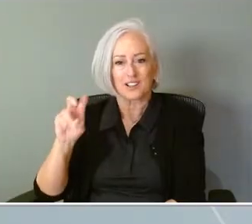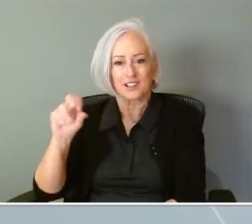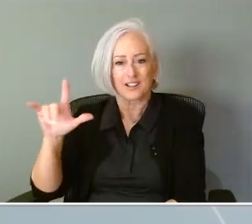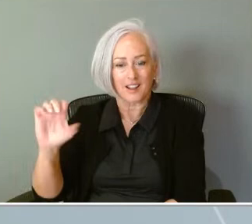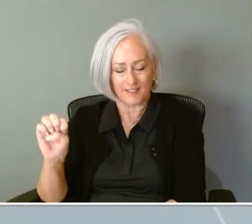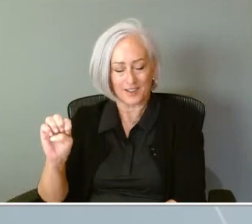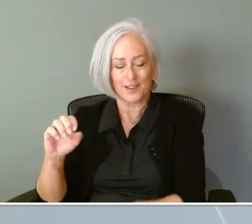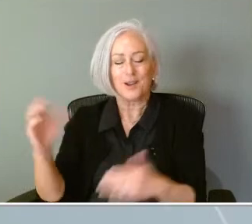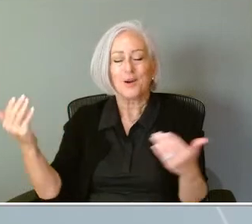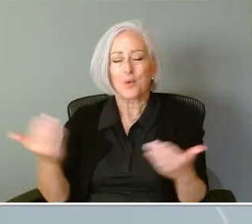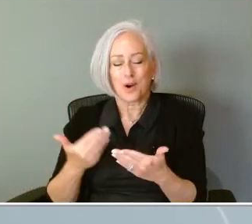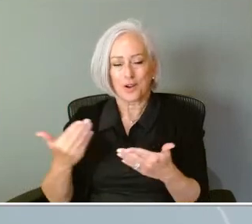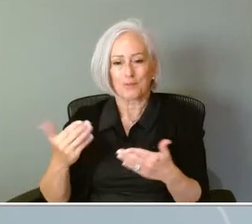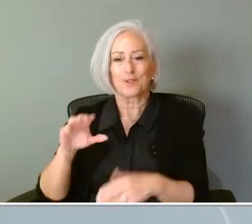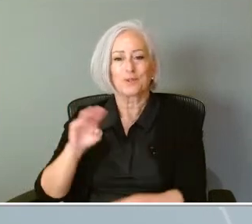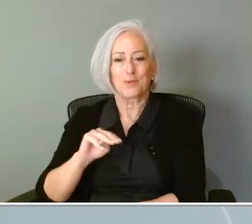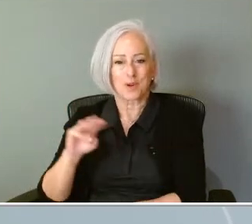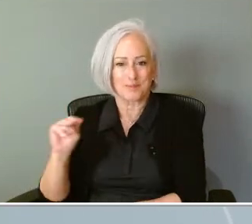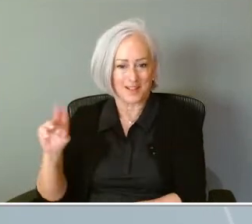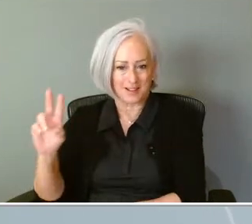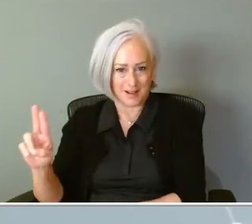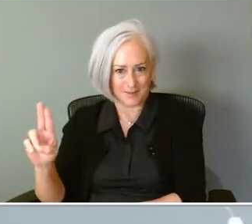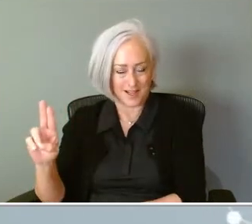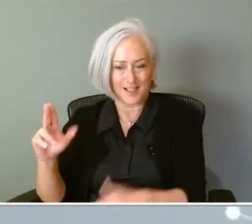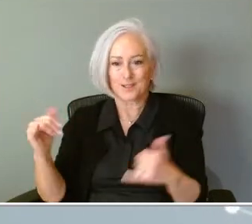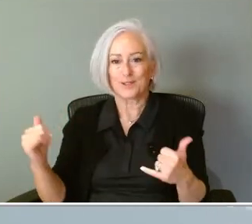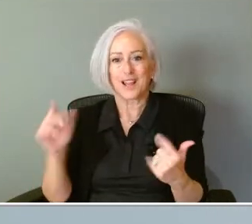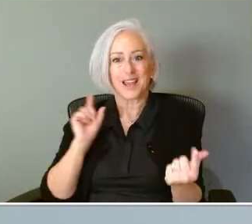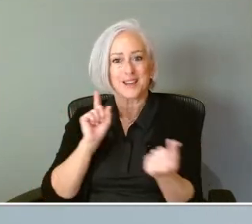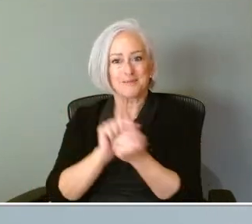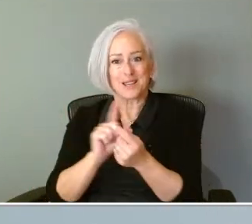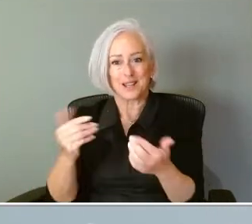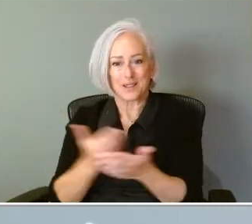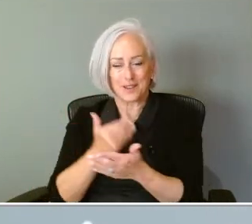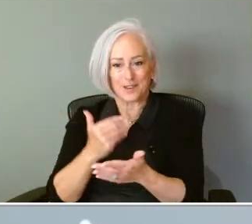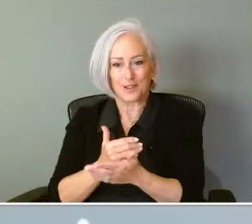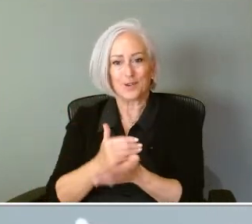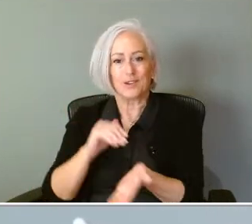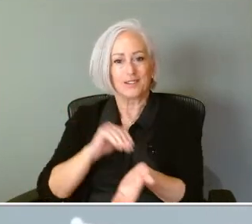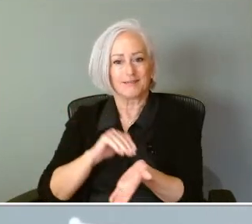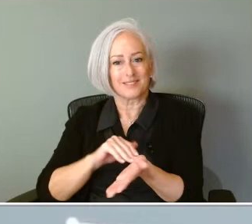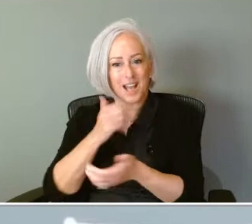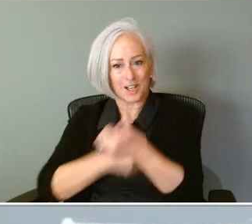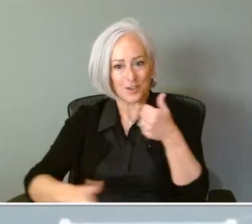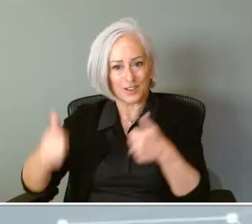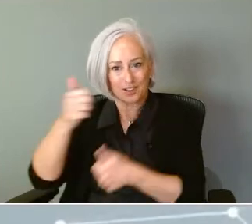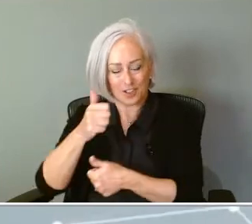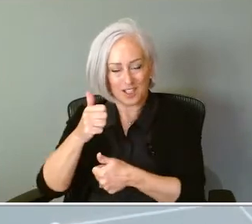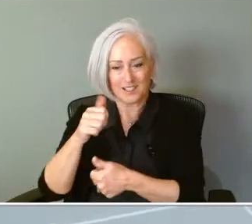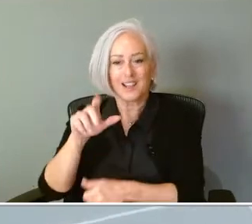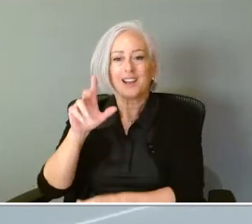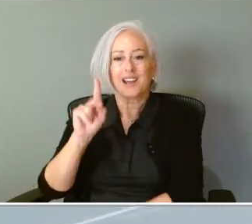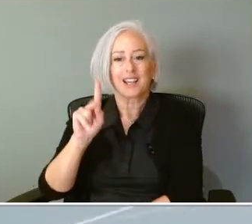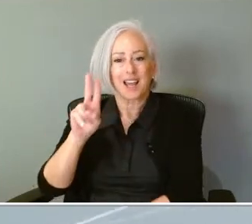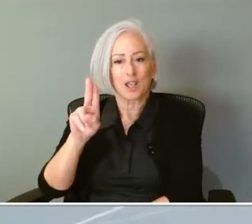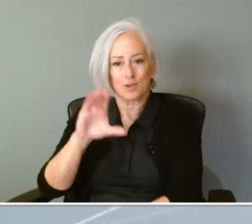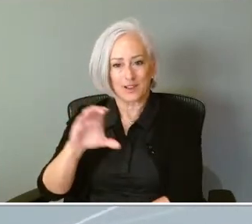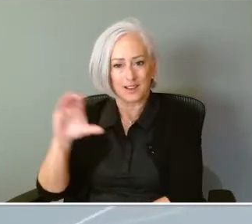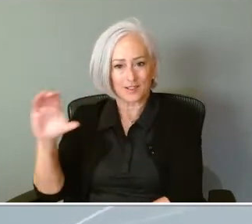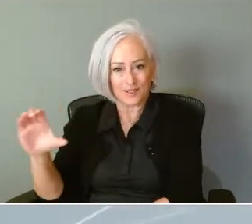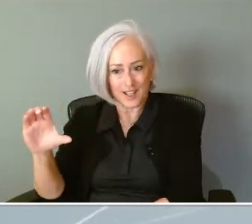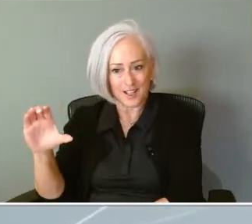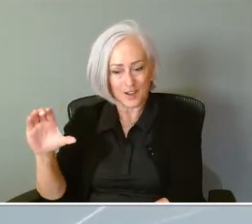meeting the new physician-in-chief at KU Cancer Center. We'll learn what that job entails and what he wants to see happen as